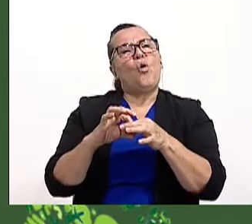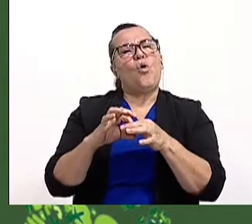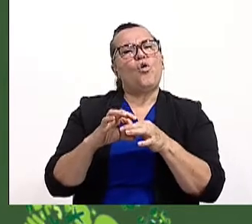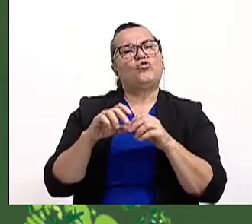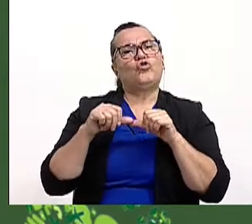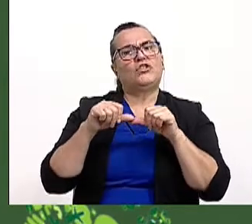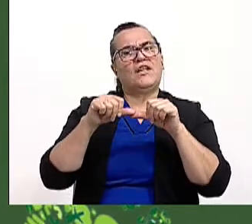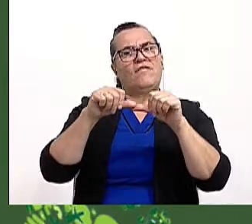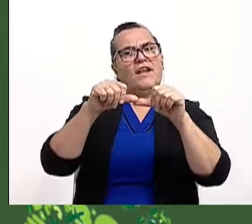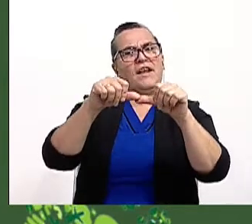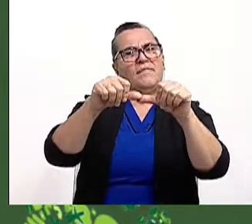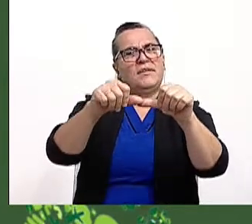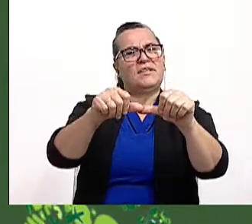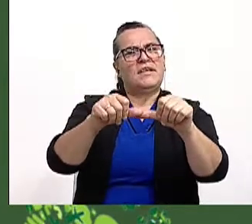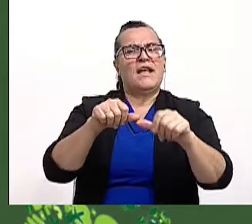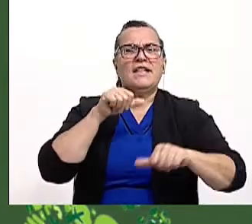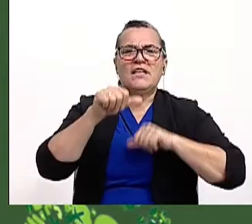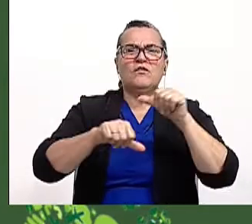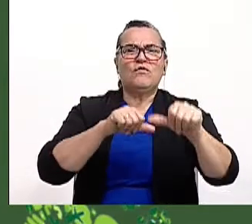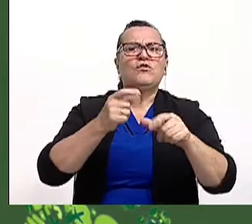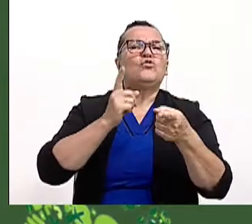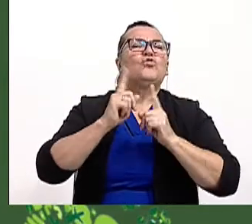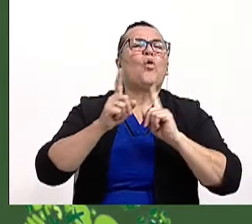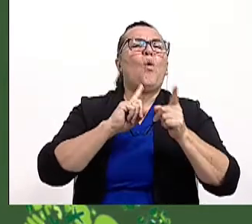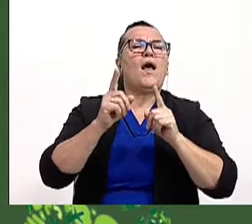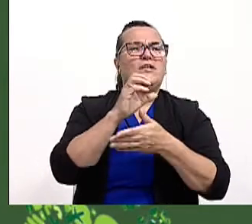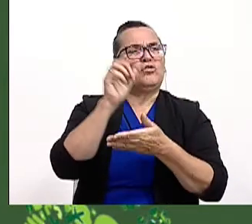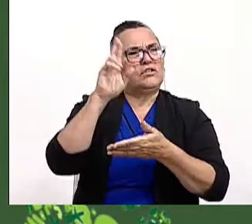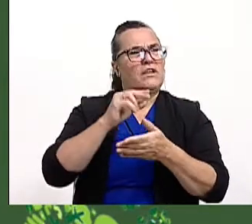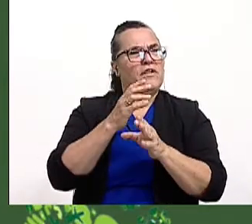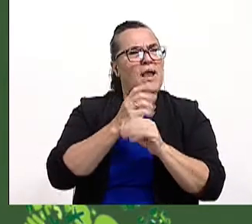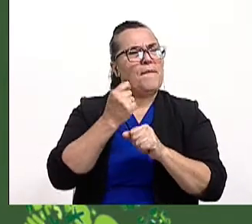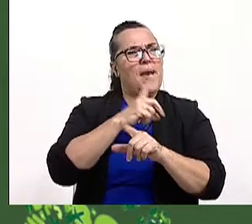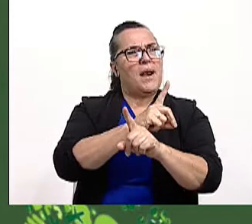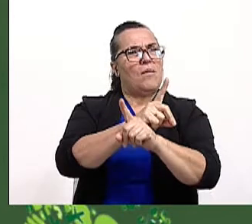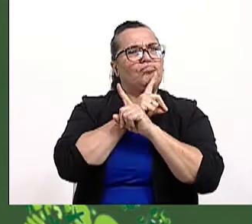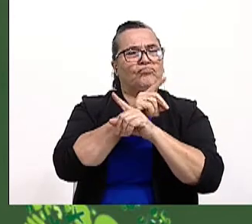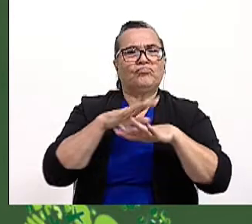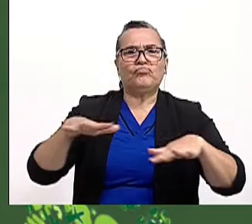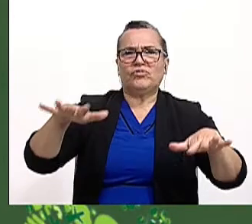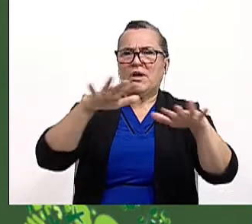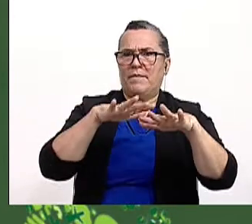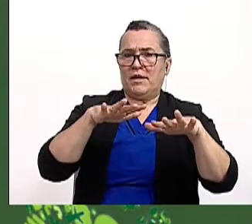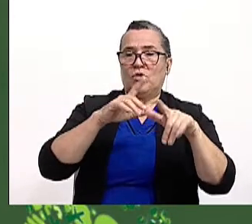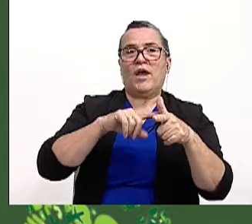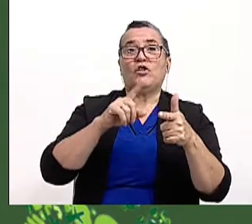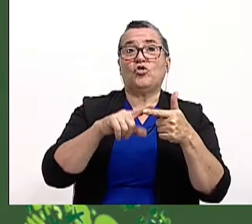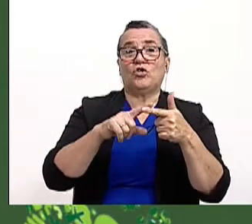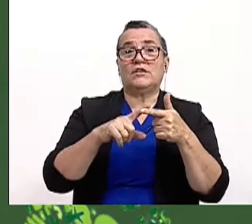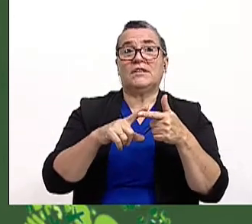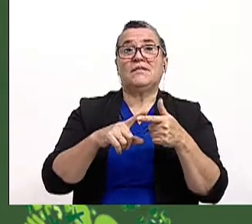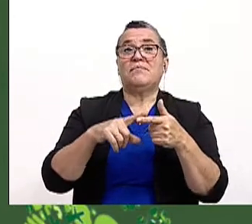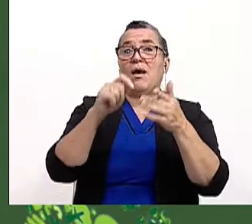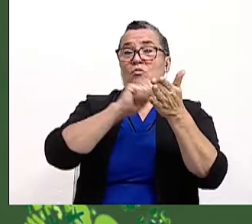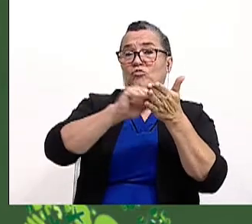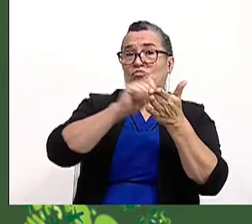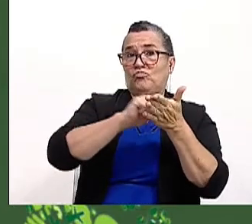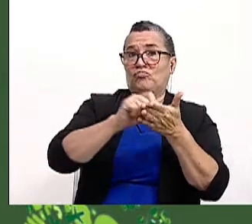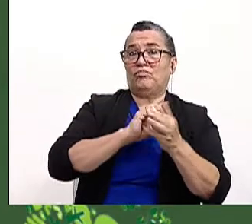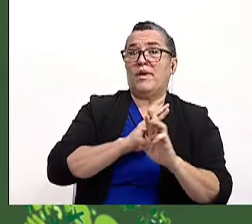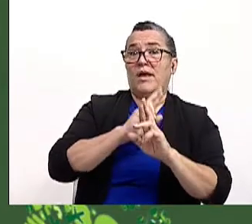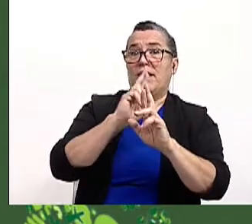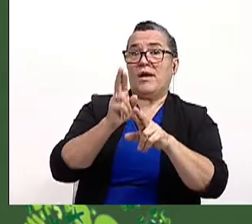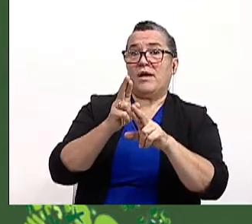Rica is making to protect the environment. So you are going to write a short reply in the form of